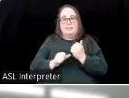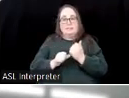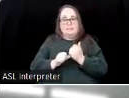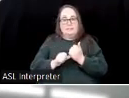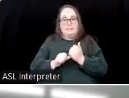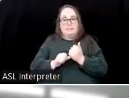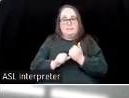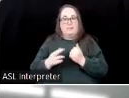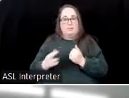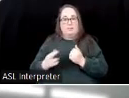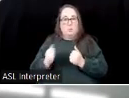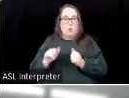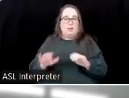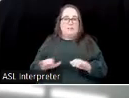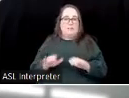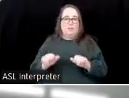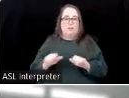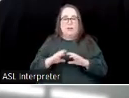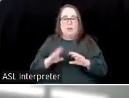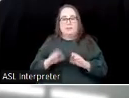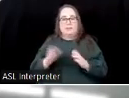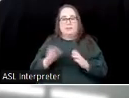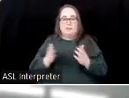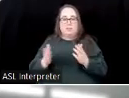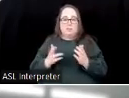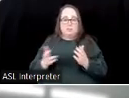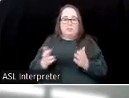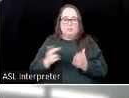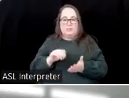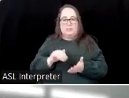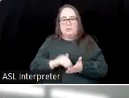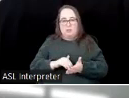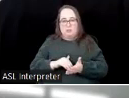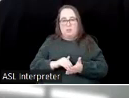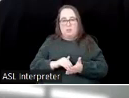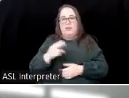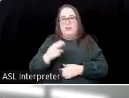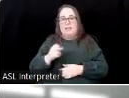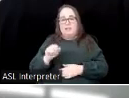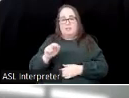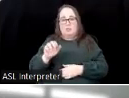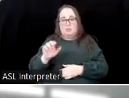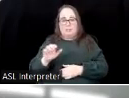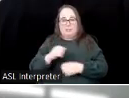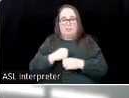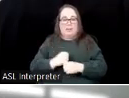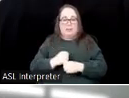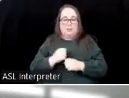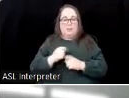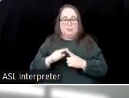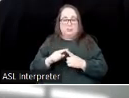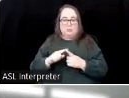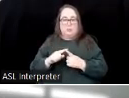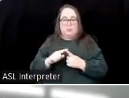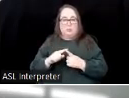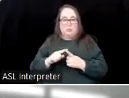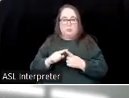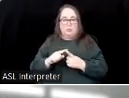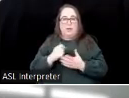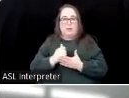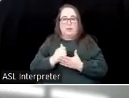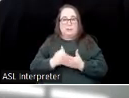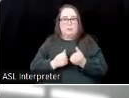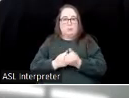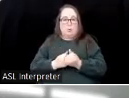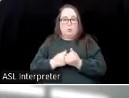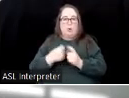resources or activities could the Housing and Services Resource Center, HSRC, create to help support the formation